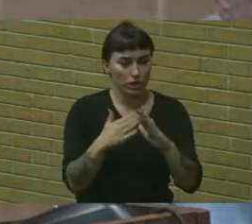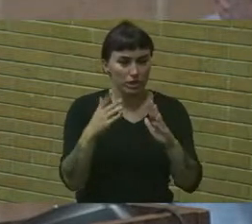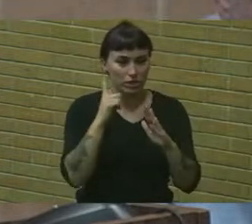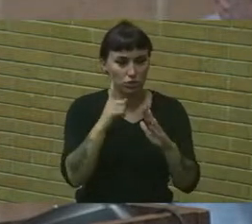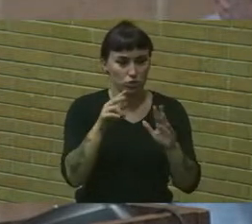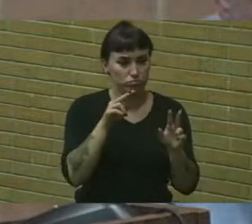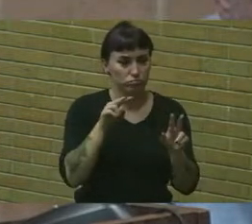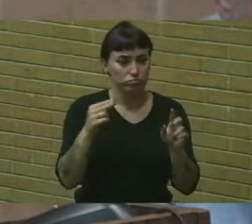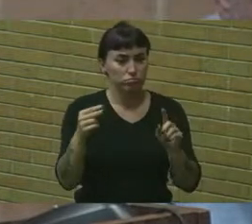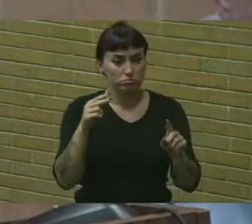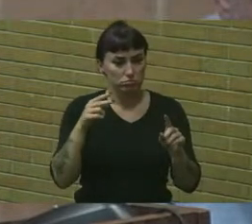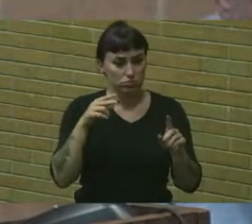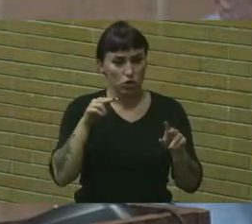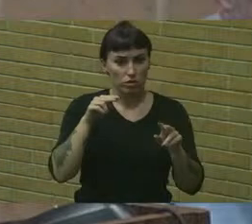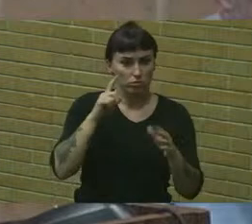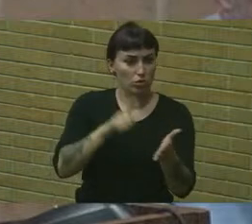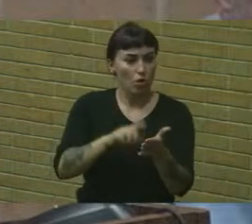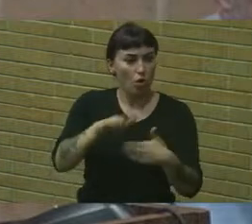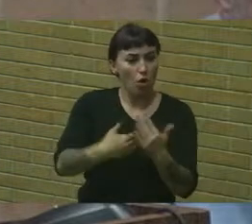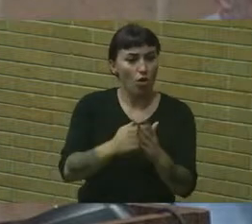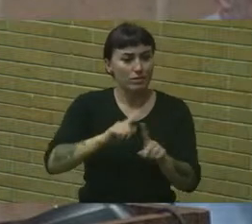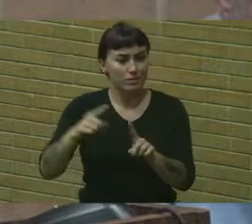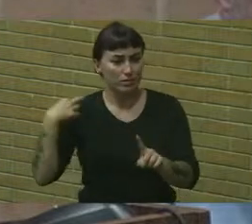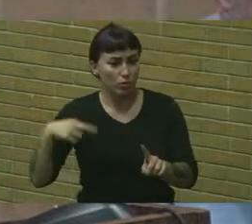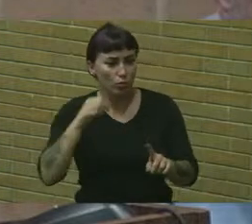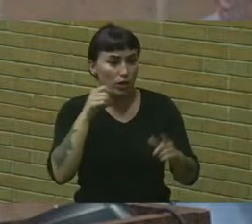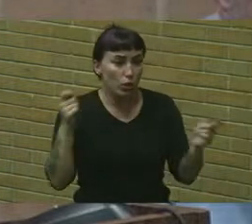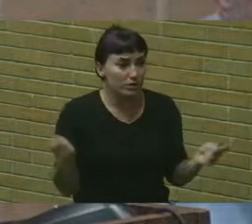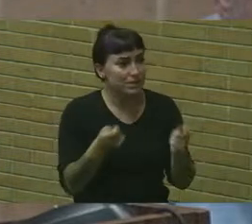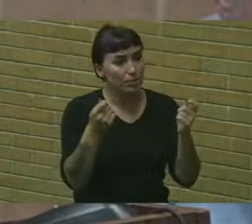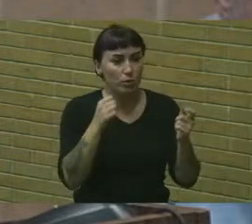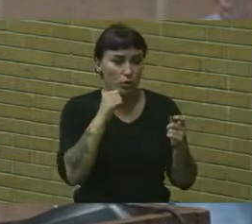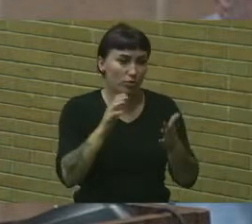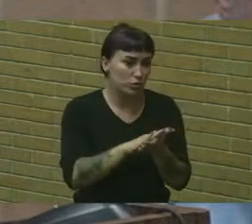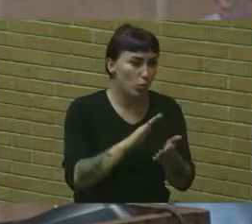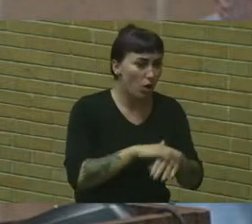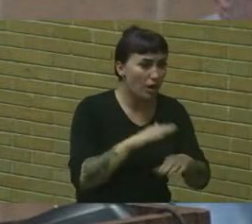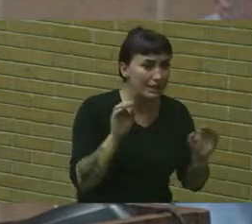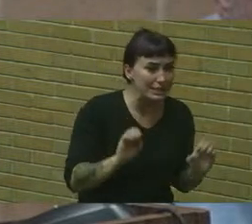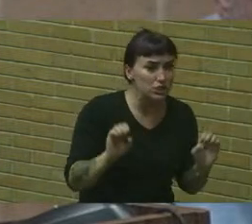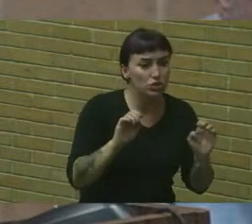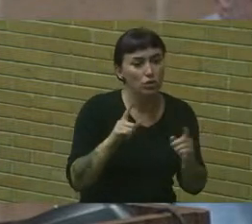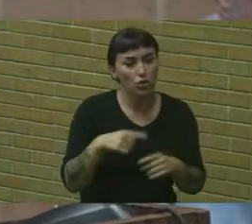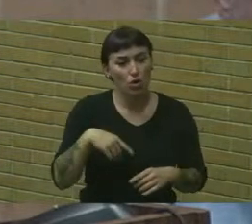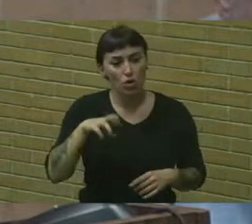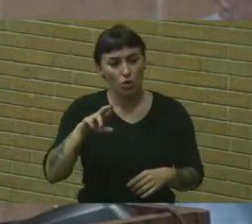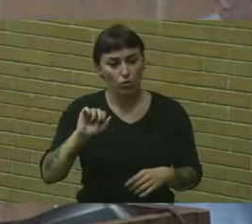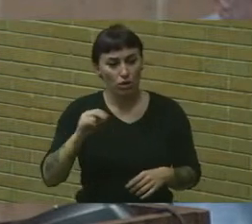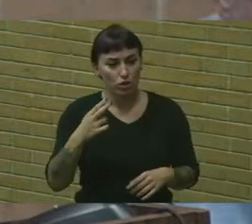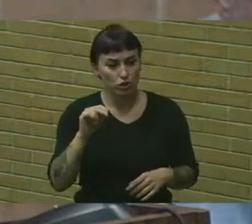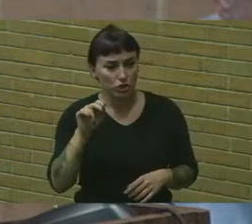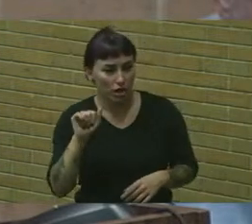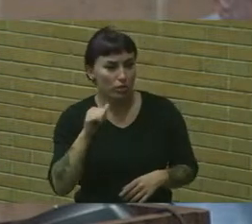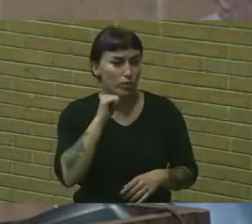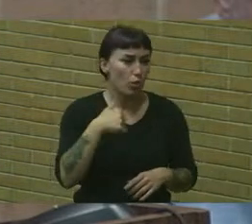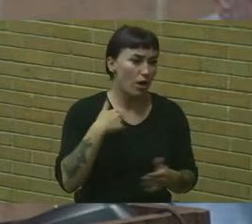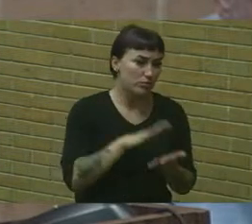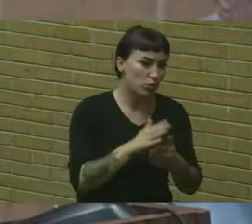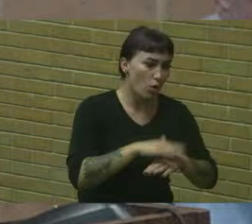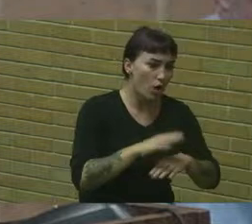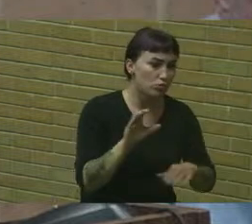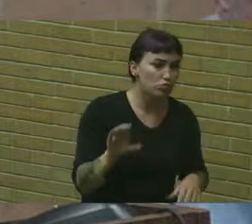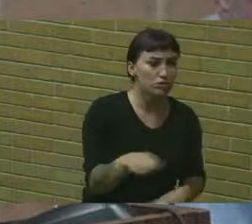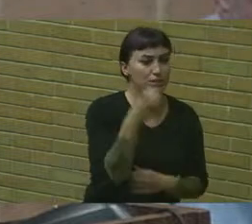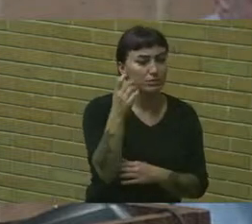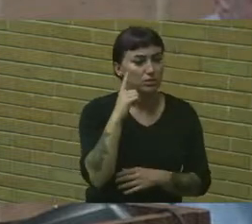all different religions. We don't celebrate and don't have school on Easter. We don't have school on Rosh Hashanah. We don't have school on Christmas. We